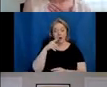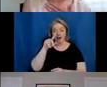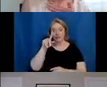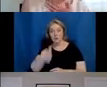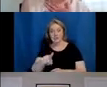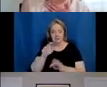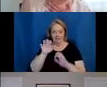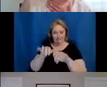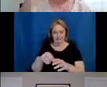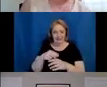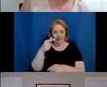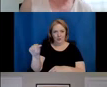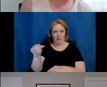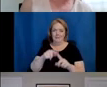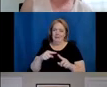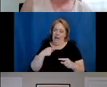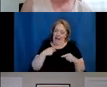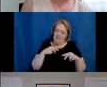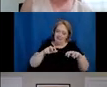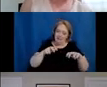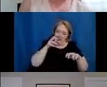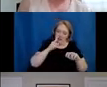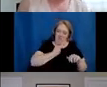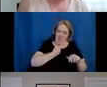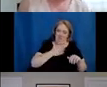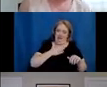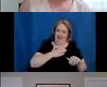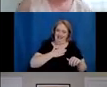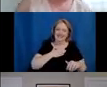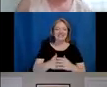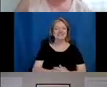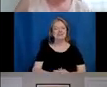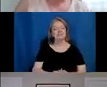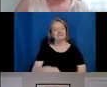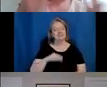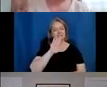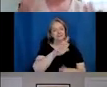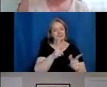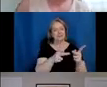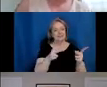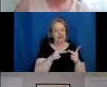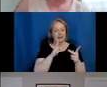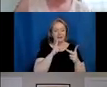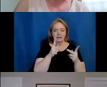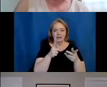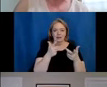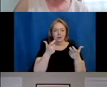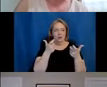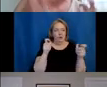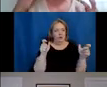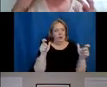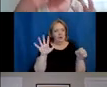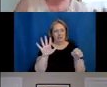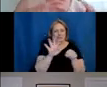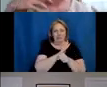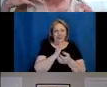but I will selfishly start with my own. So your site has such an extensive and complete collection, both